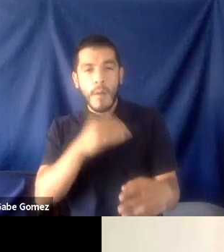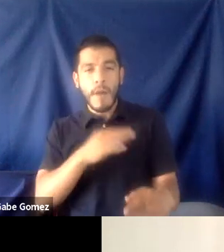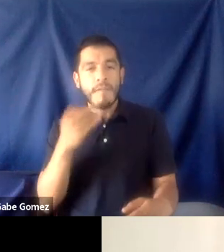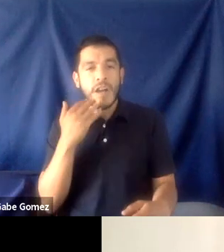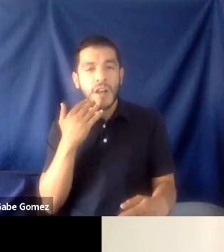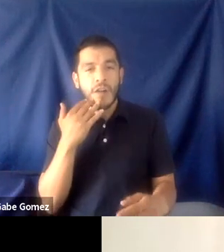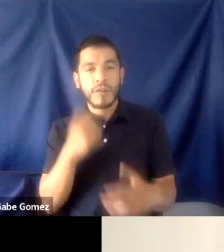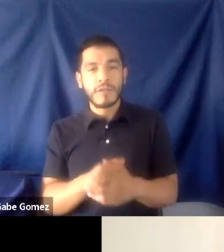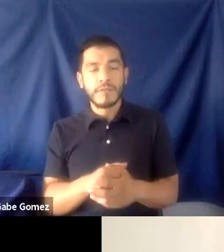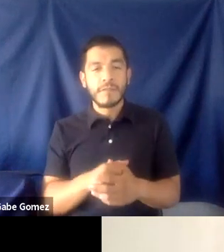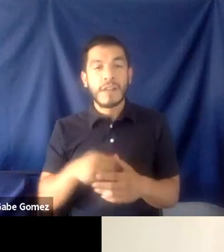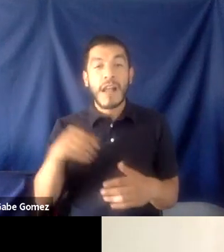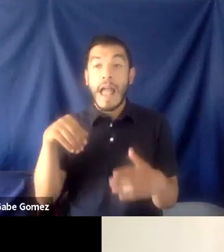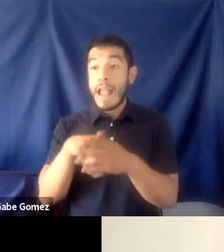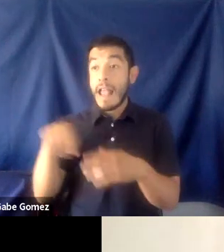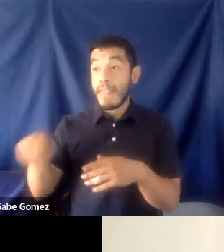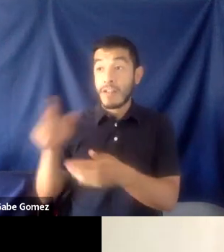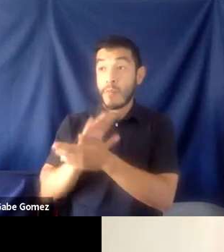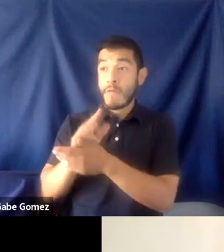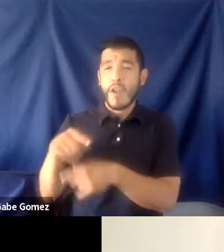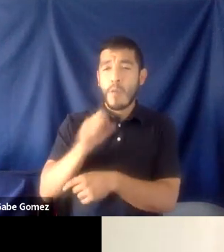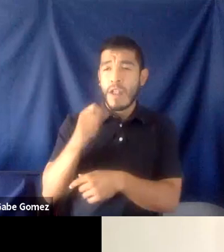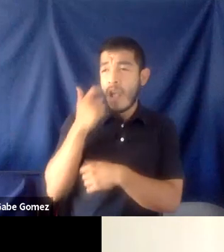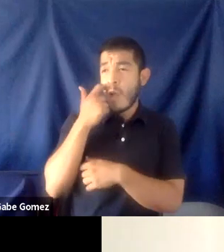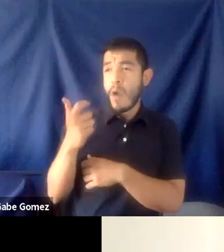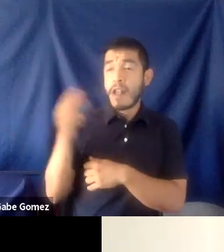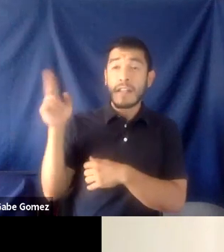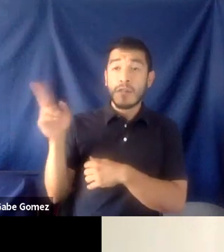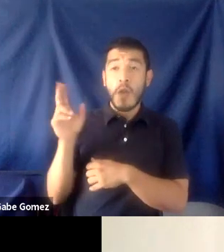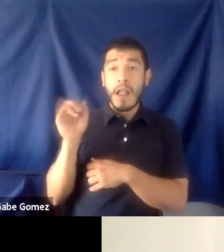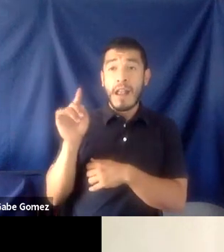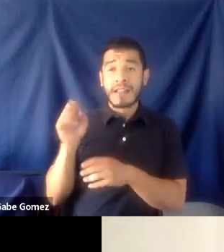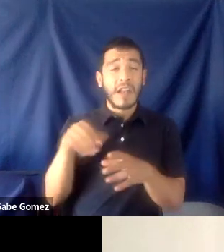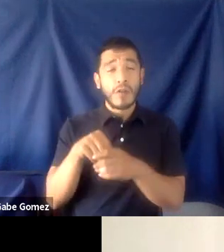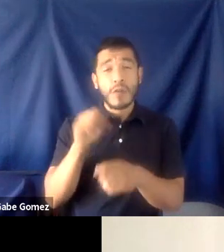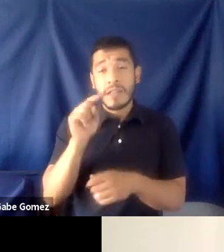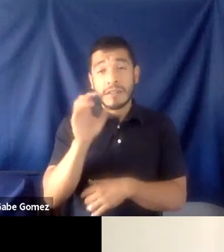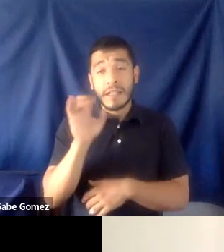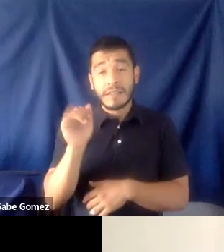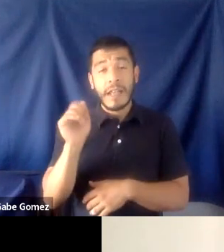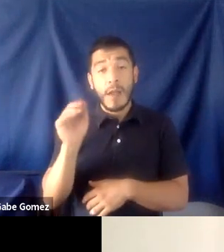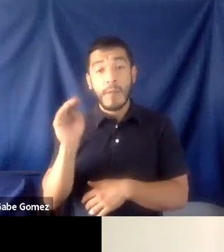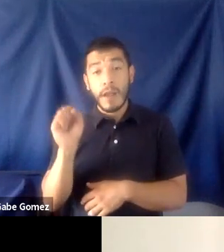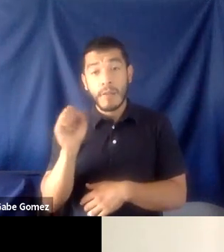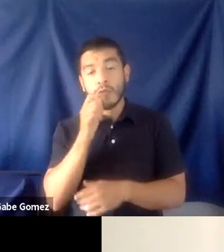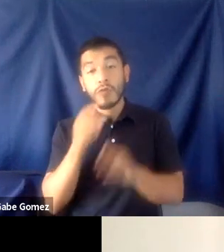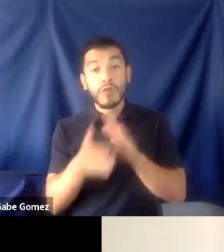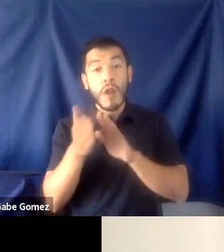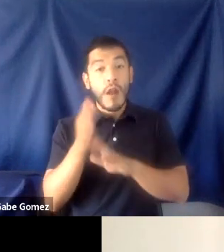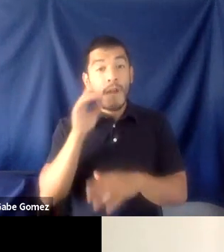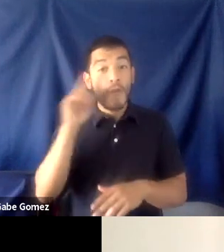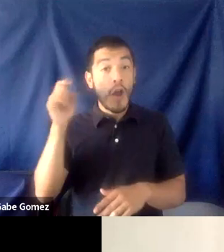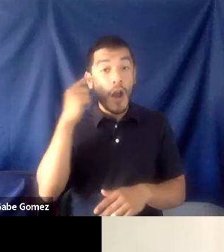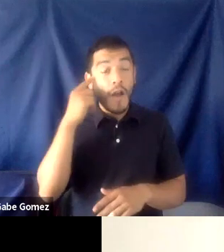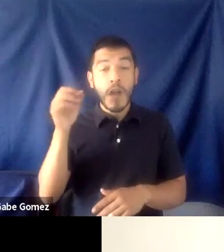able to cover historic candidates in 2018, including Stacey Abrams, who was running for governor of Georgia, Rashida